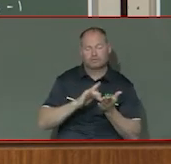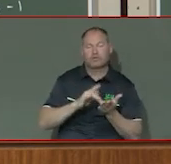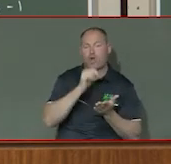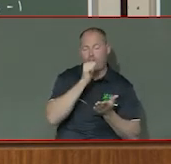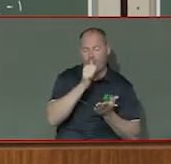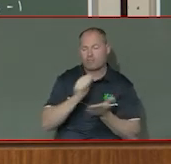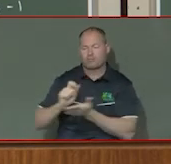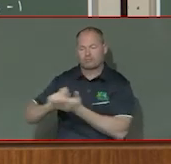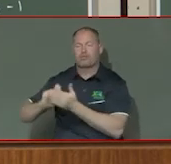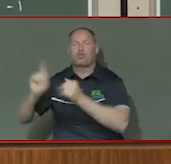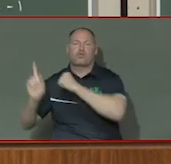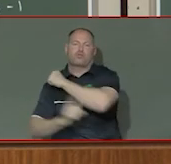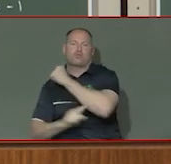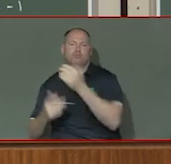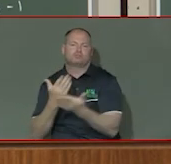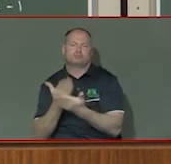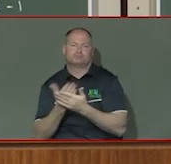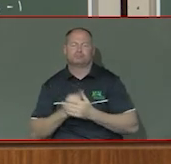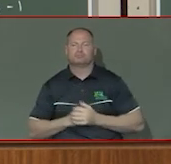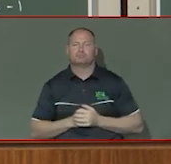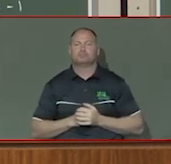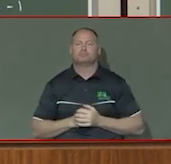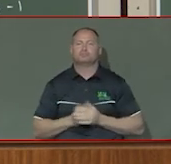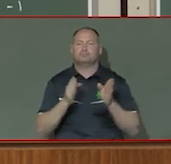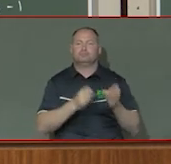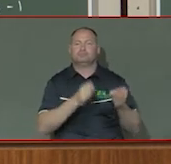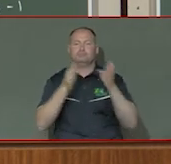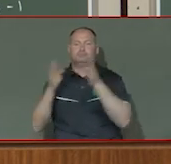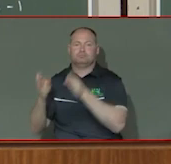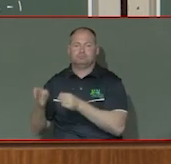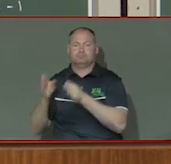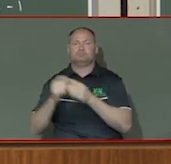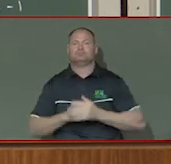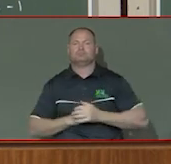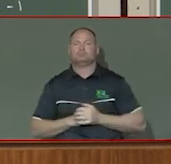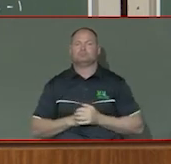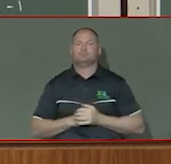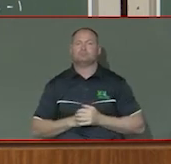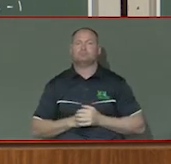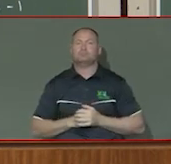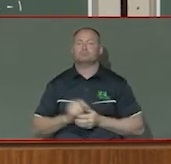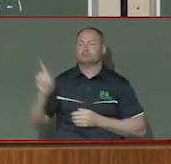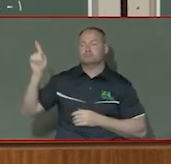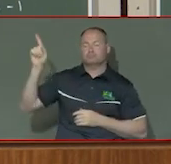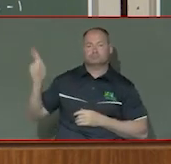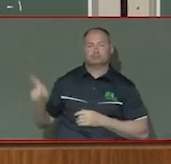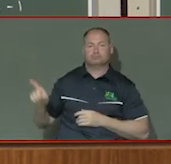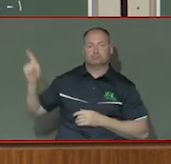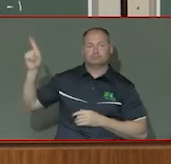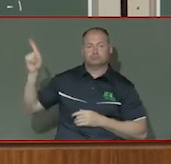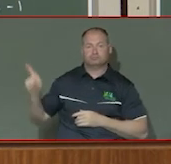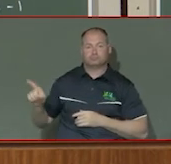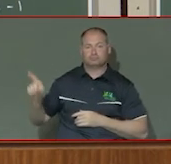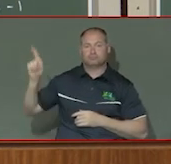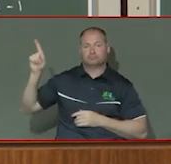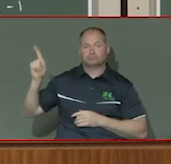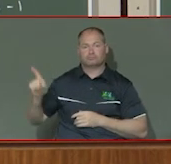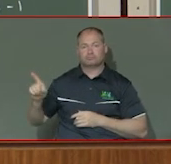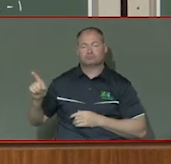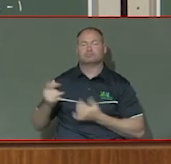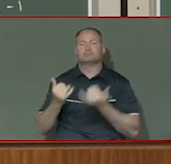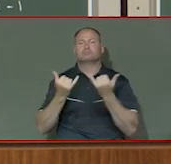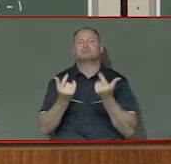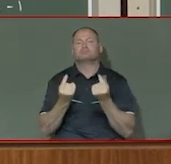use a calculator. Next. Now, people, for this specific sum, I'm going